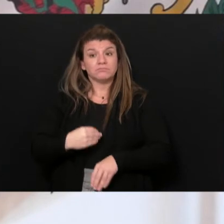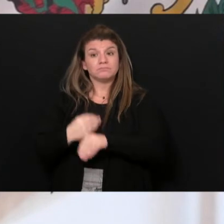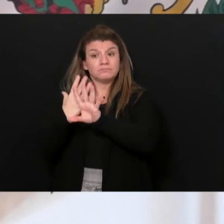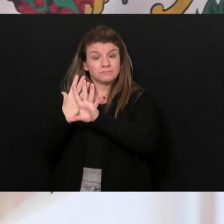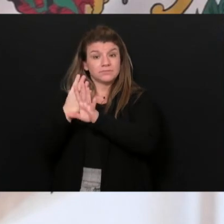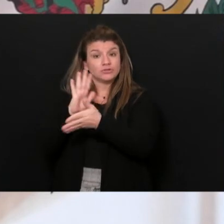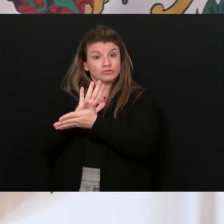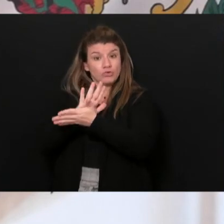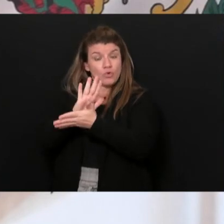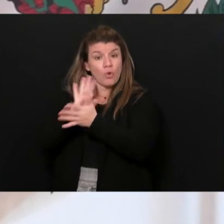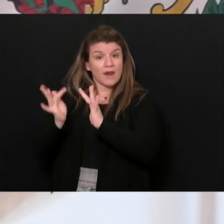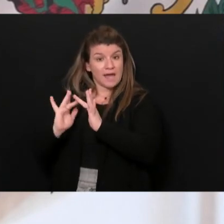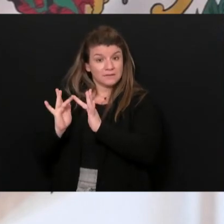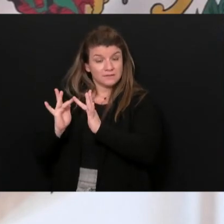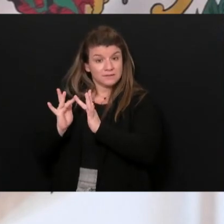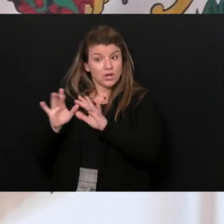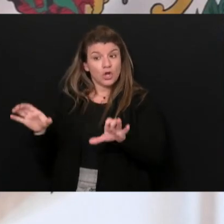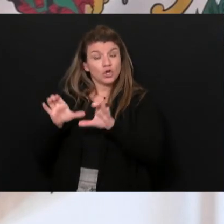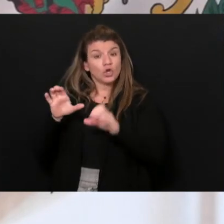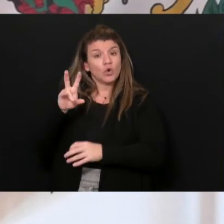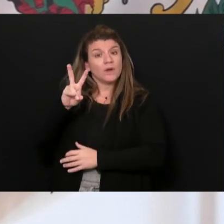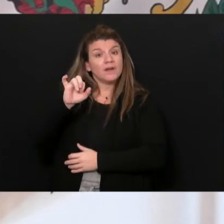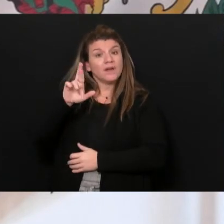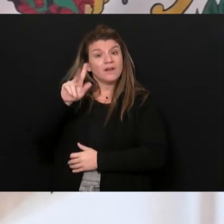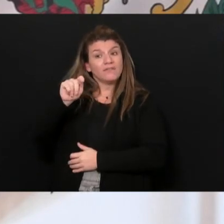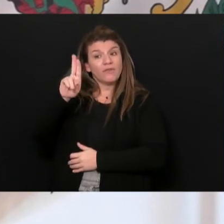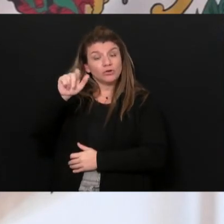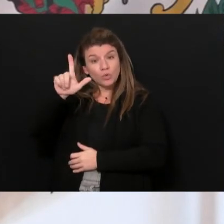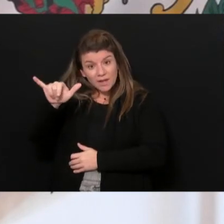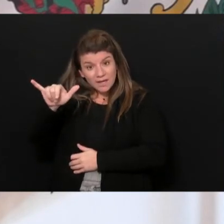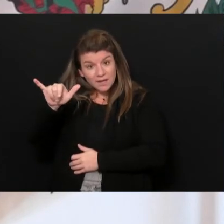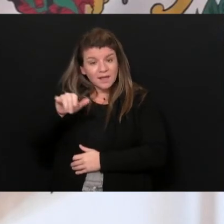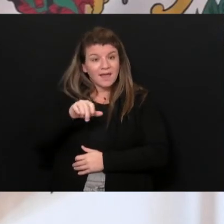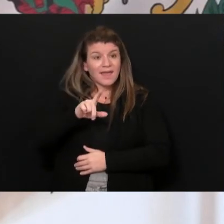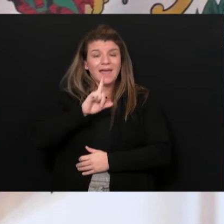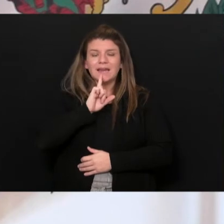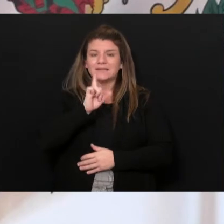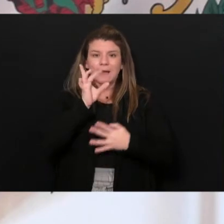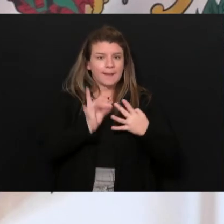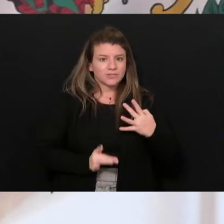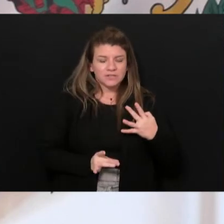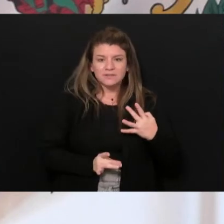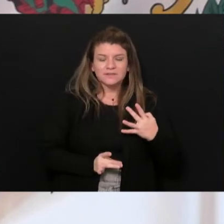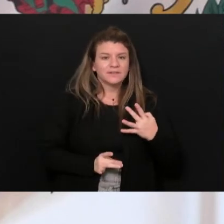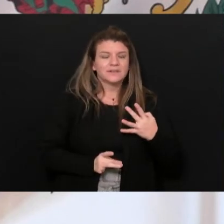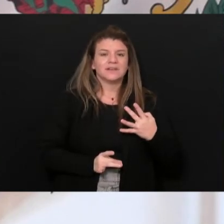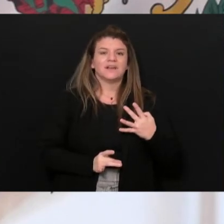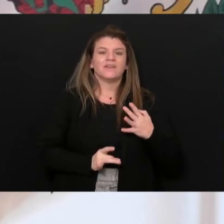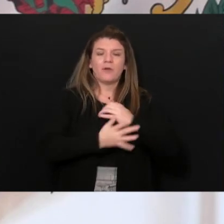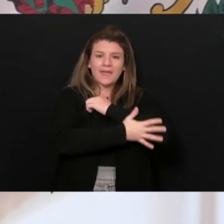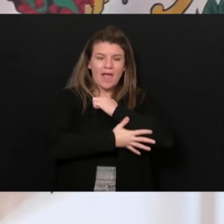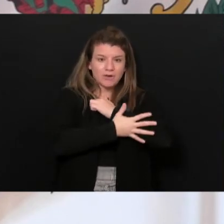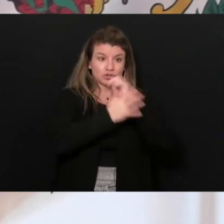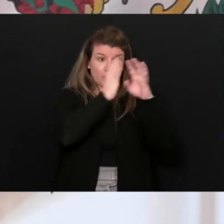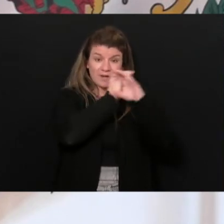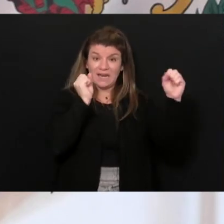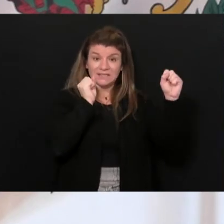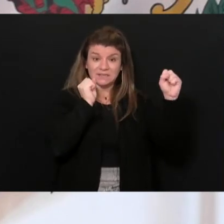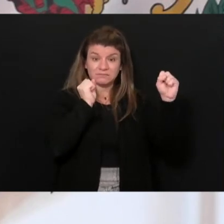online, and do it virtually. It is an absolute option from the standpoint of our county